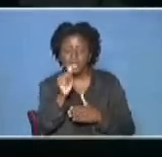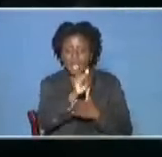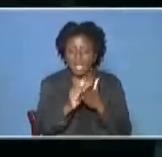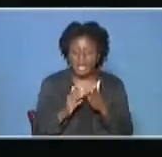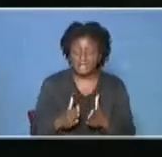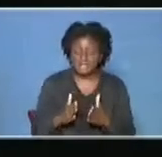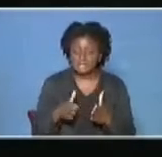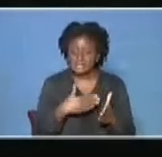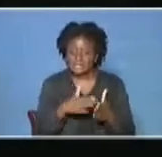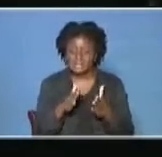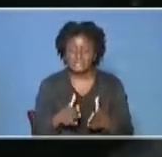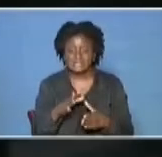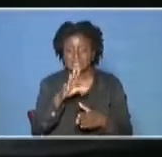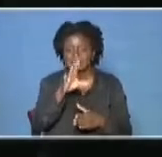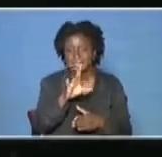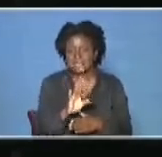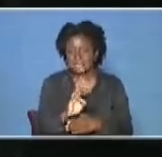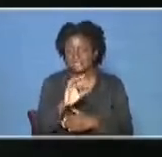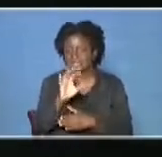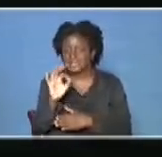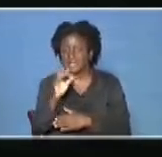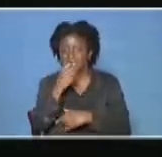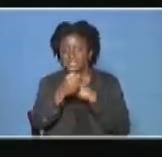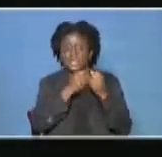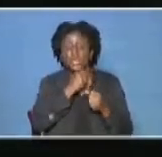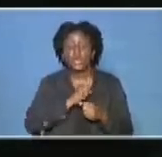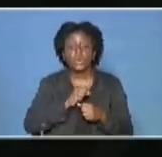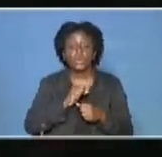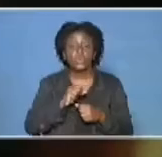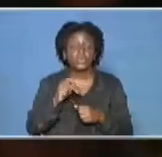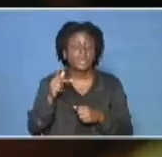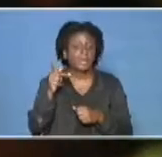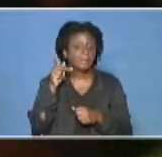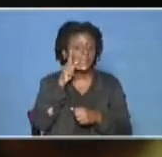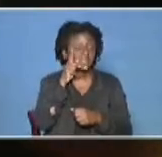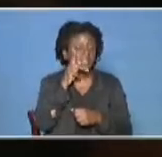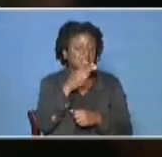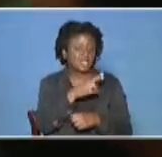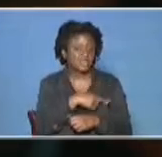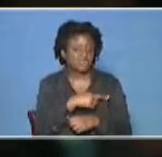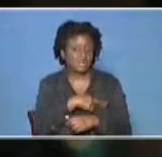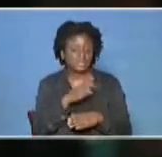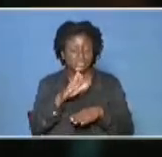as 79-year-old Priscilla Rollins took the stage.